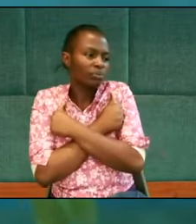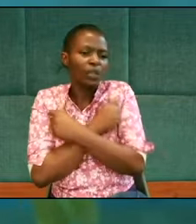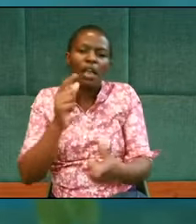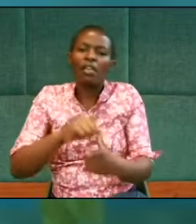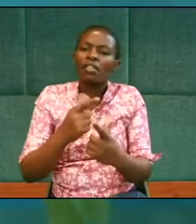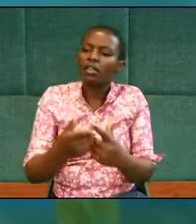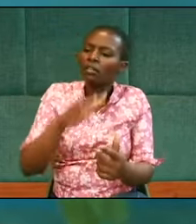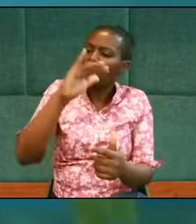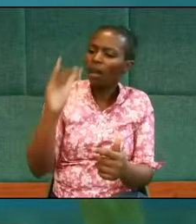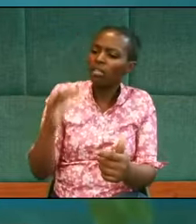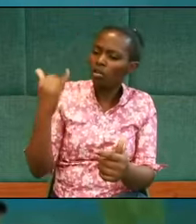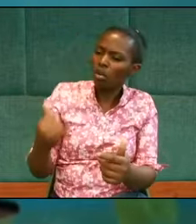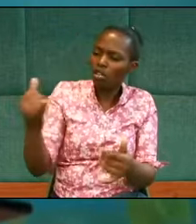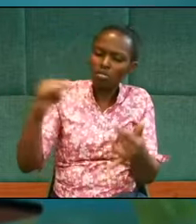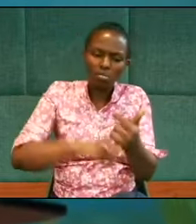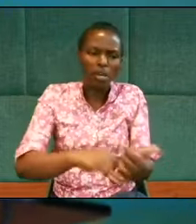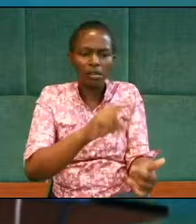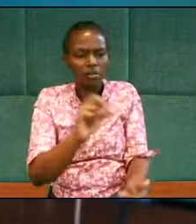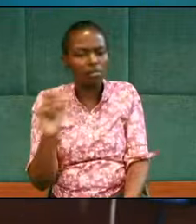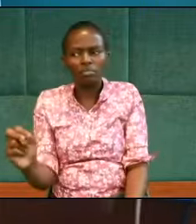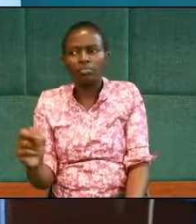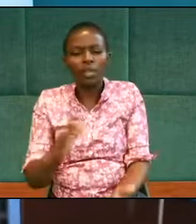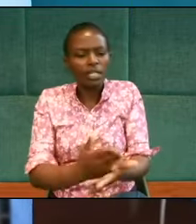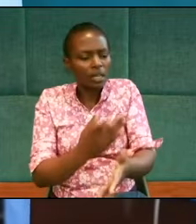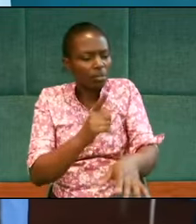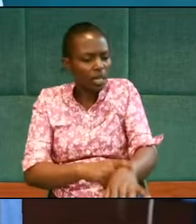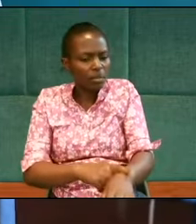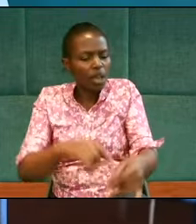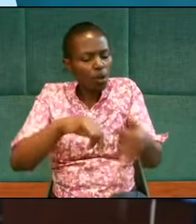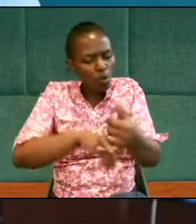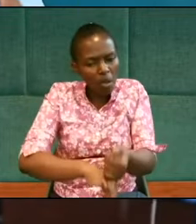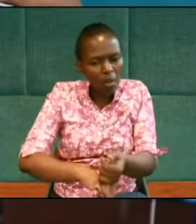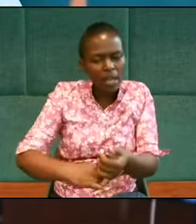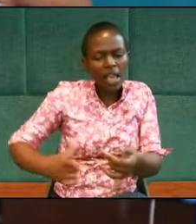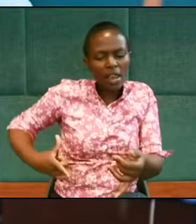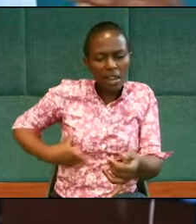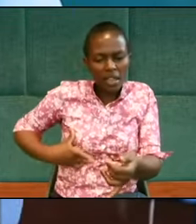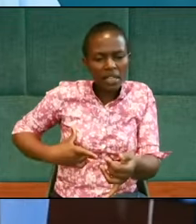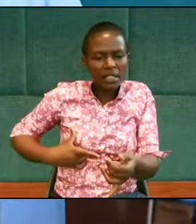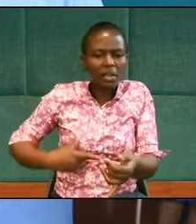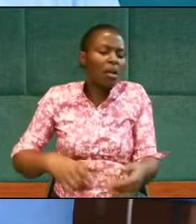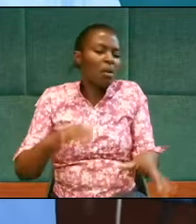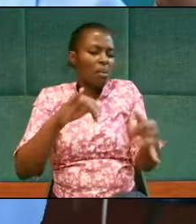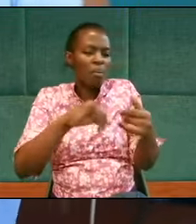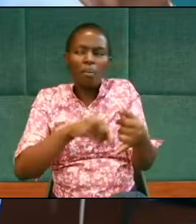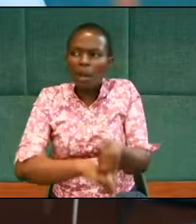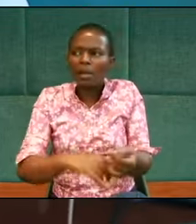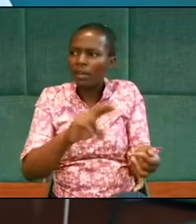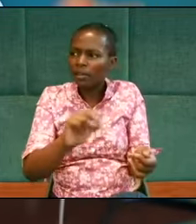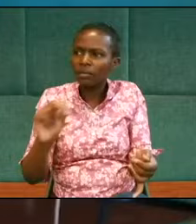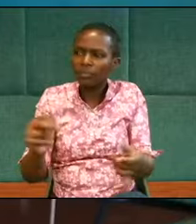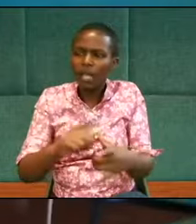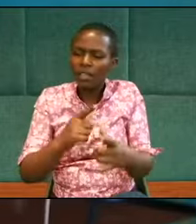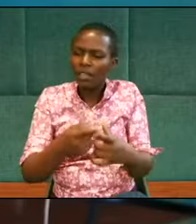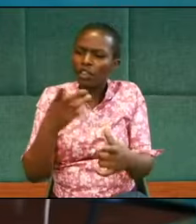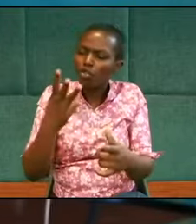married? Sometimes, even when women or young ladies are not yet married, we just want